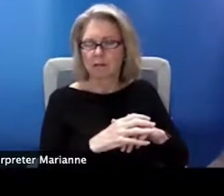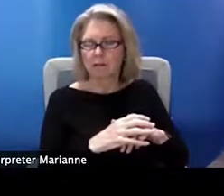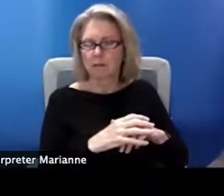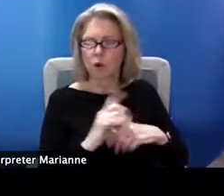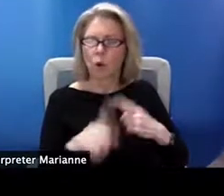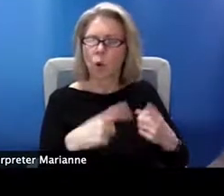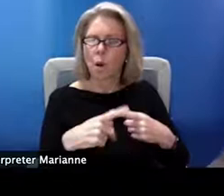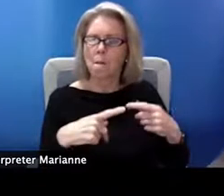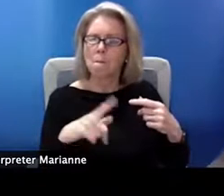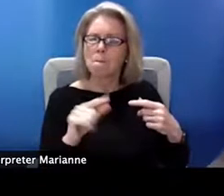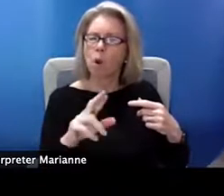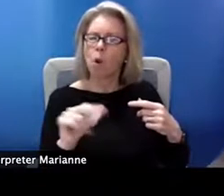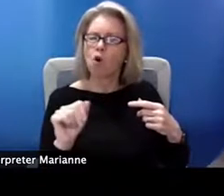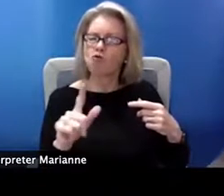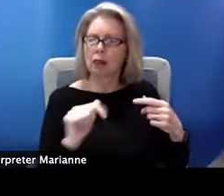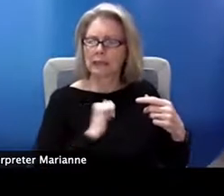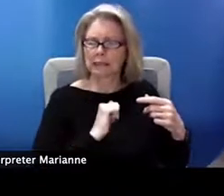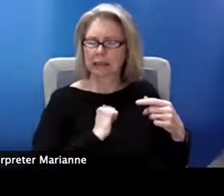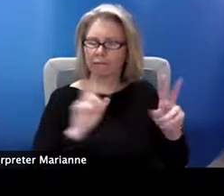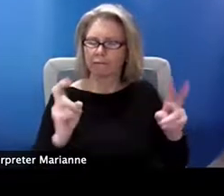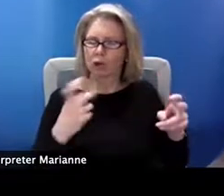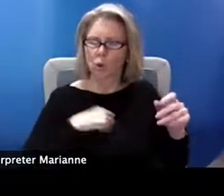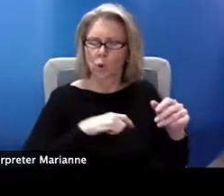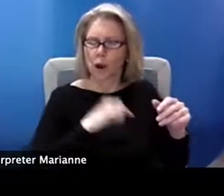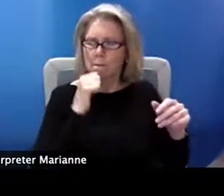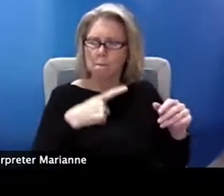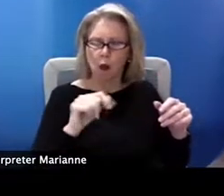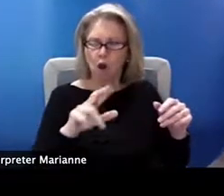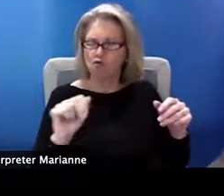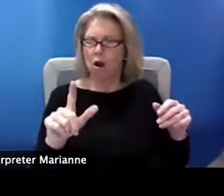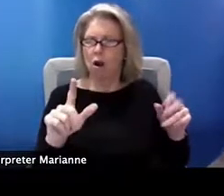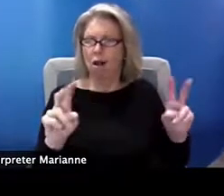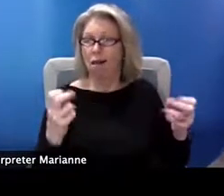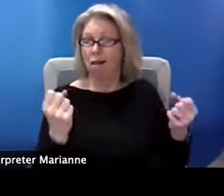was a plural self, and recognizing that we are plural, that we are not just one.